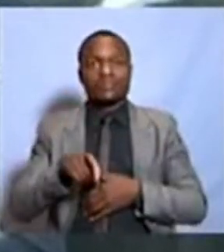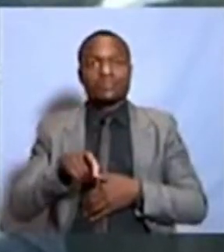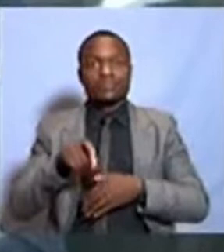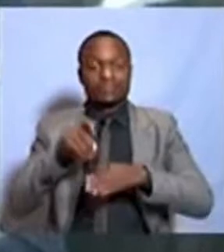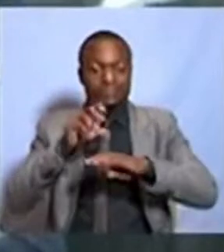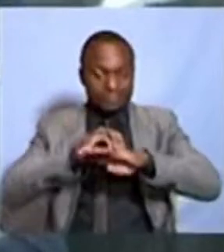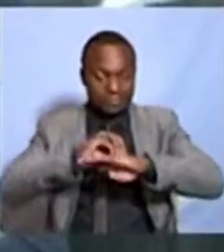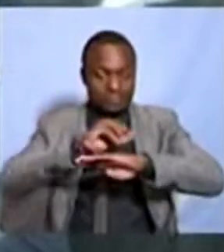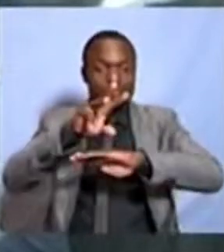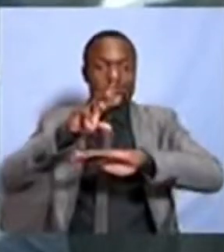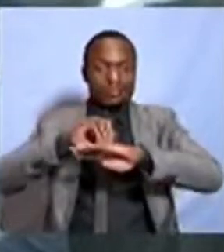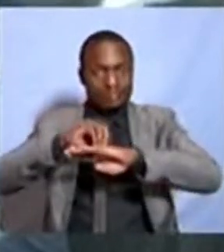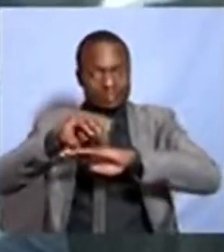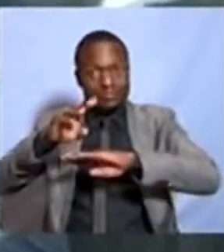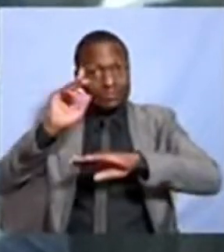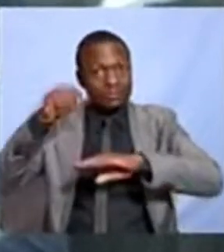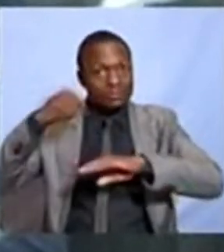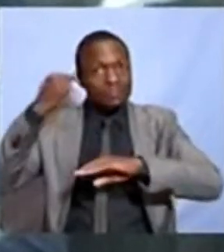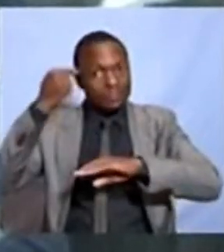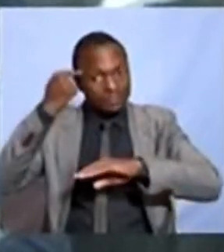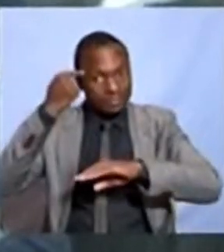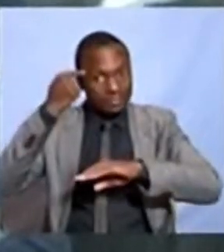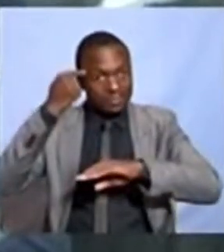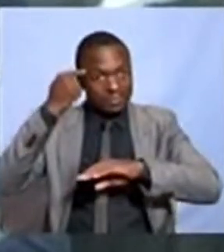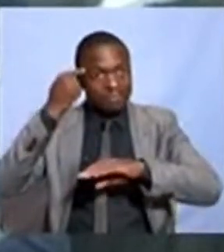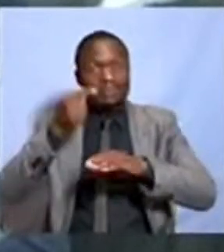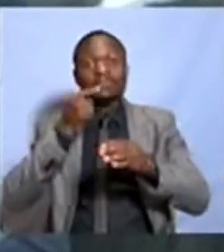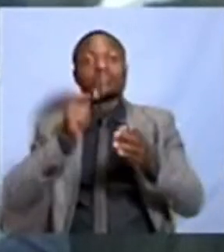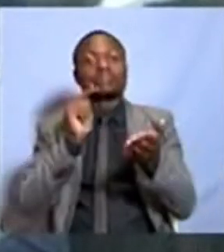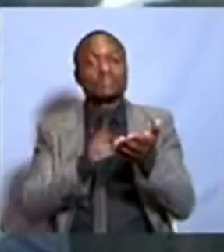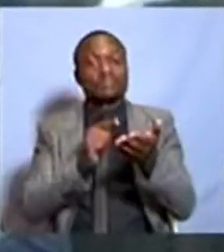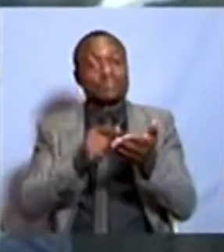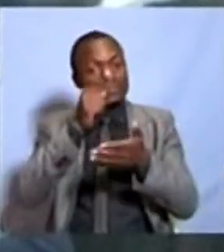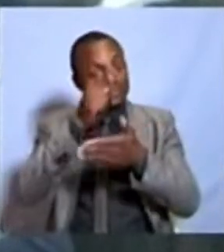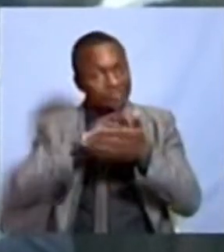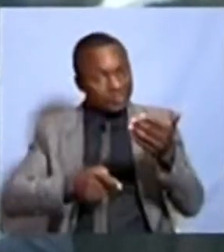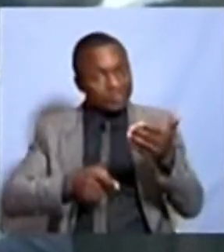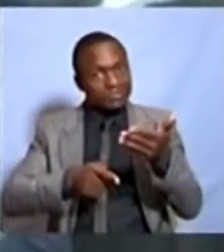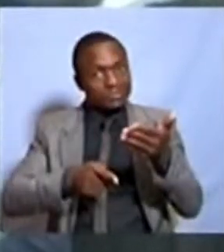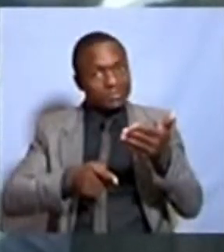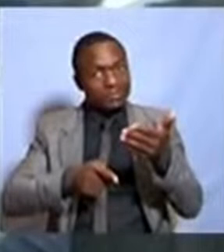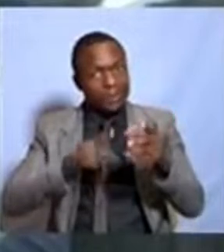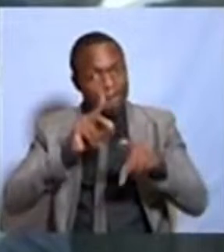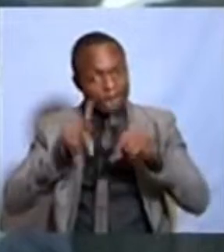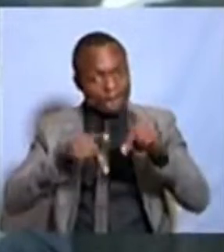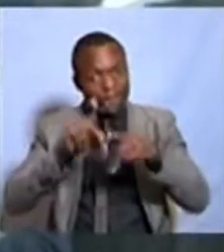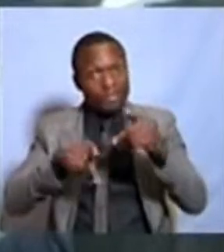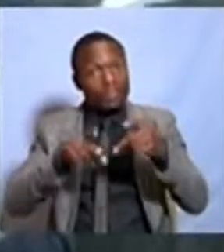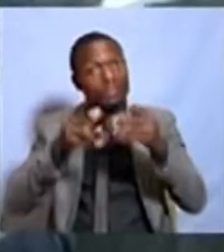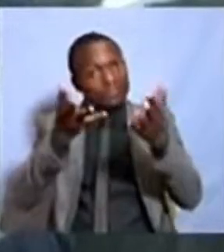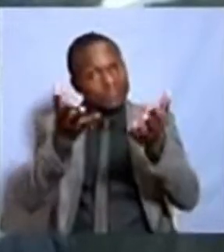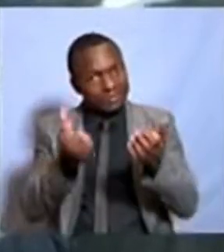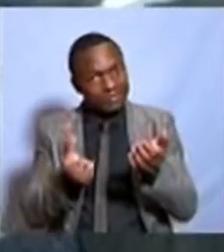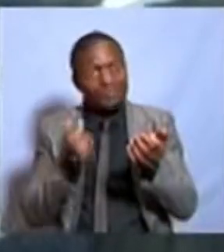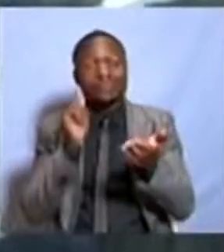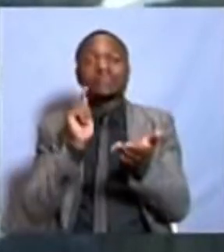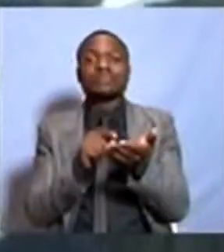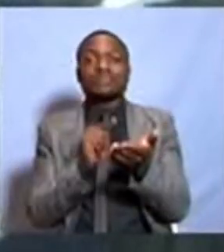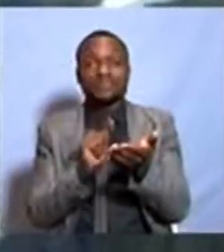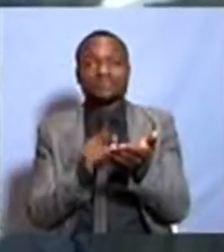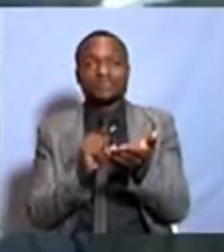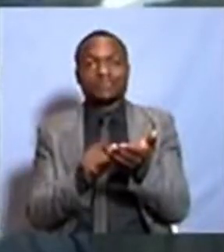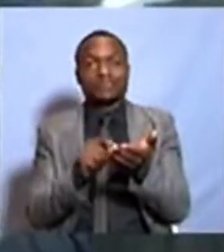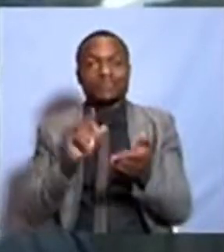to the government and say this is what it is, this is what people want, this is what CSOs